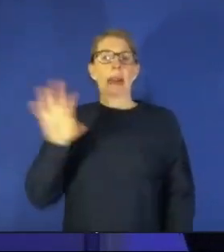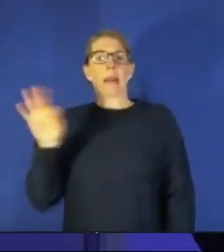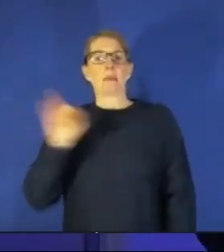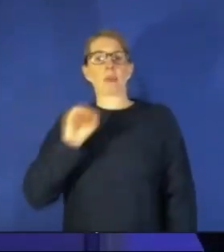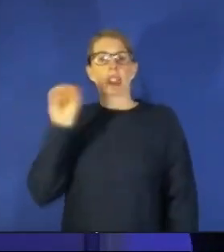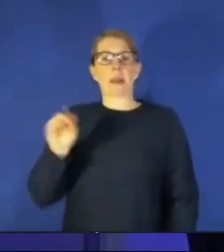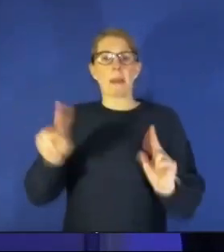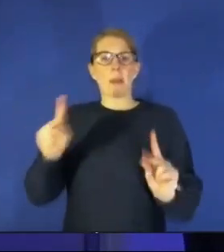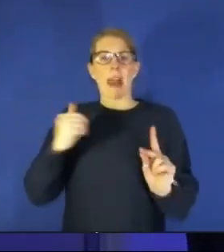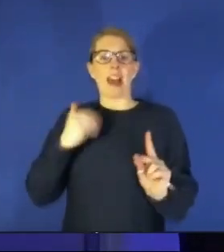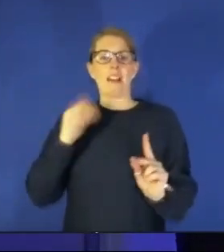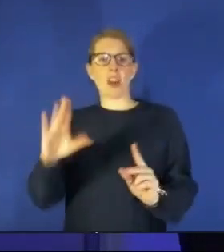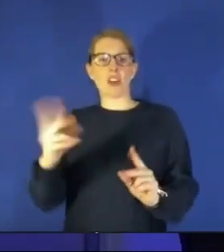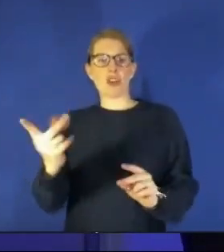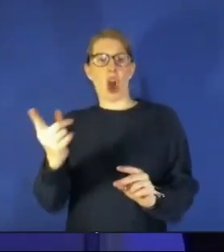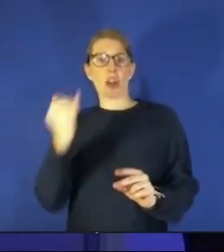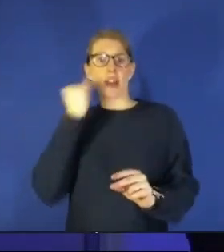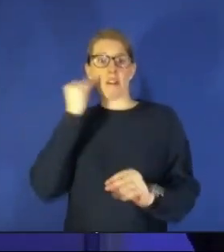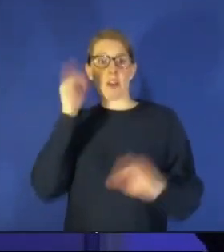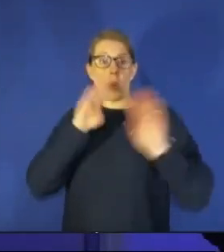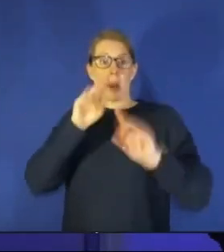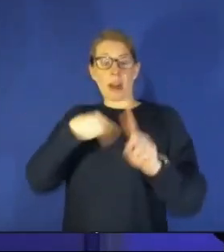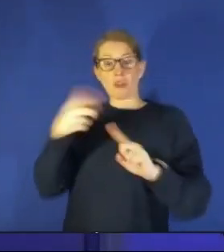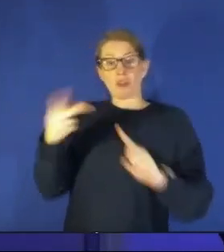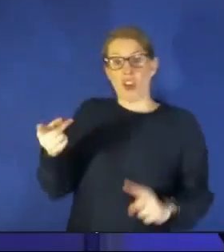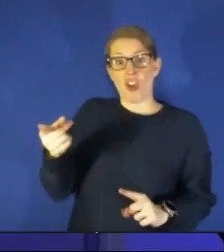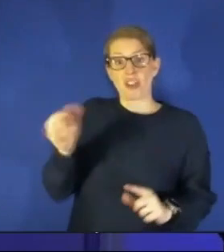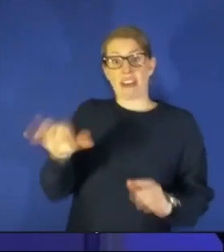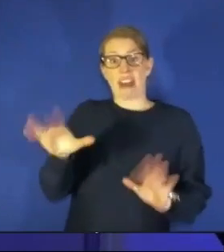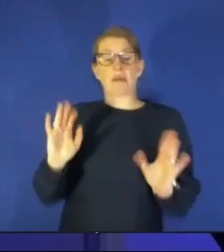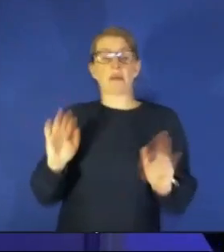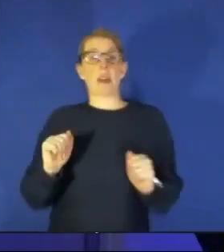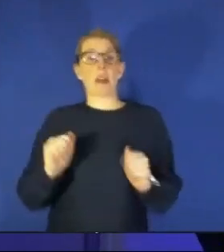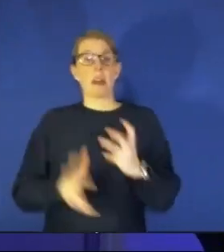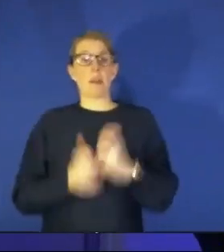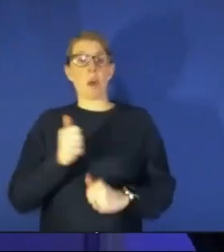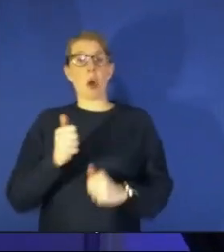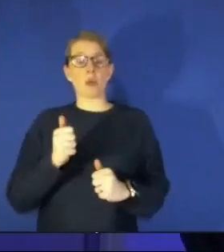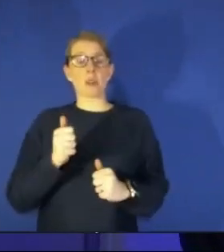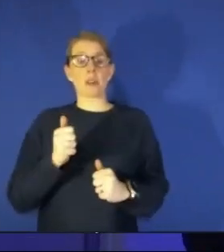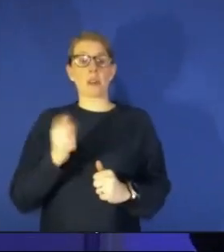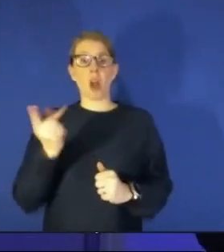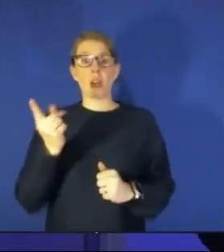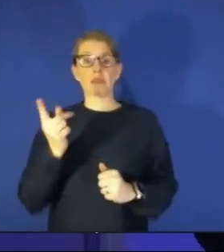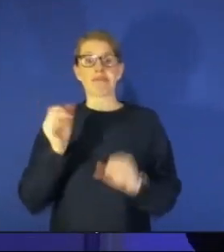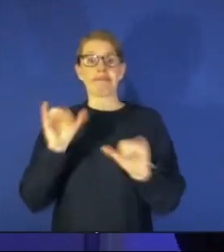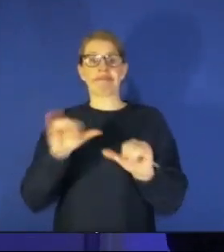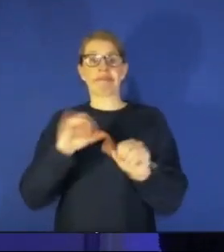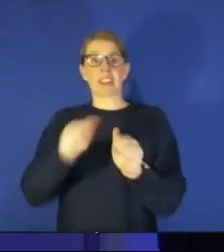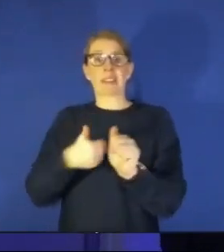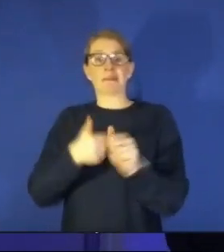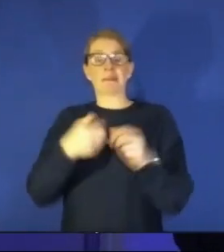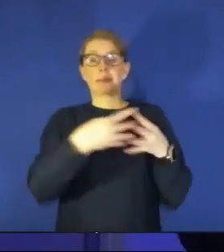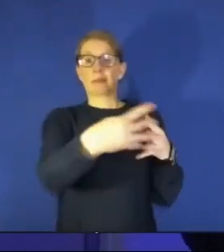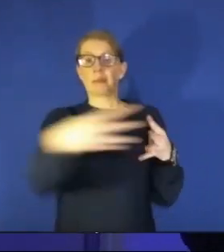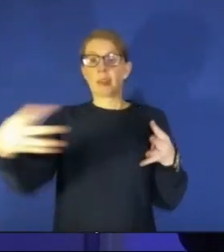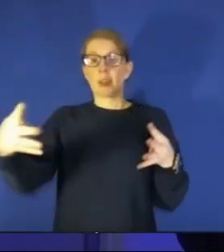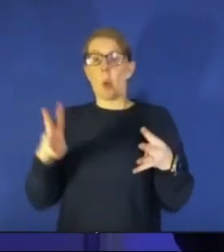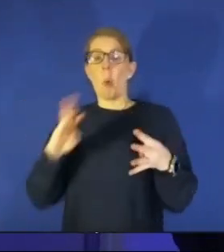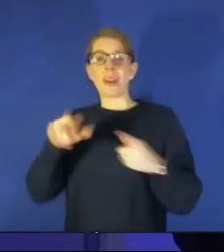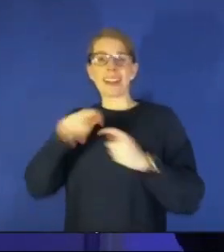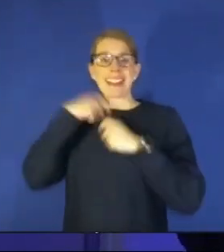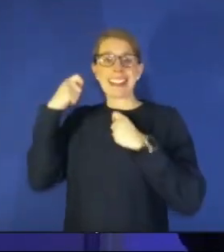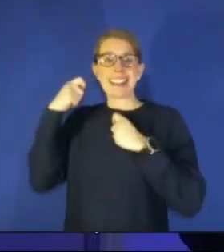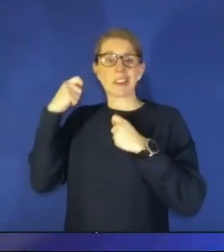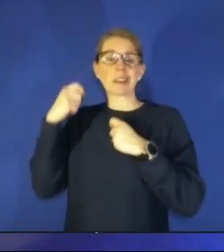their dogs. If you worry about dogs or things of that nature, most of them have them fenced in or they're leashed in their backyard, so you don't have to worry about them chasing you